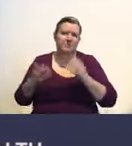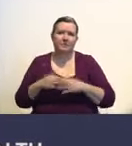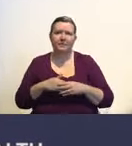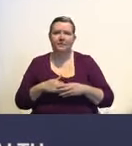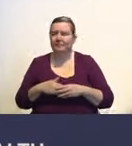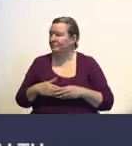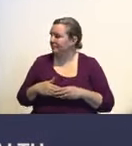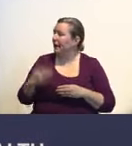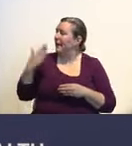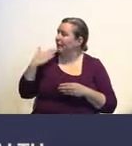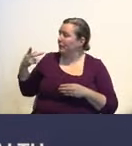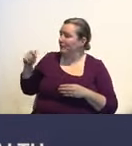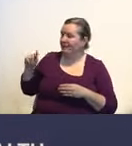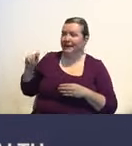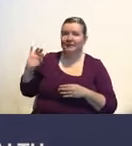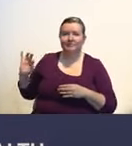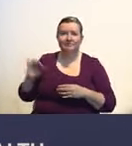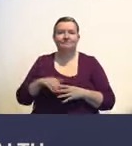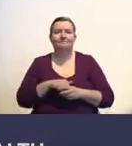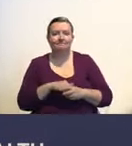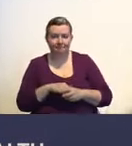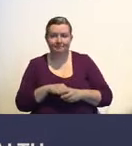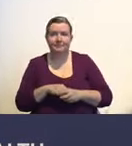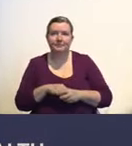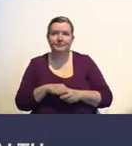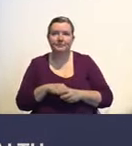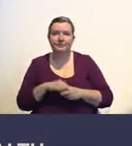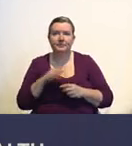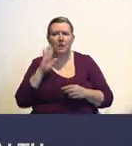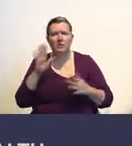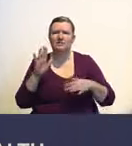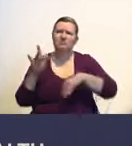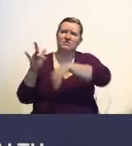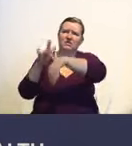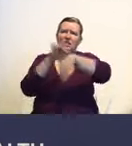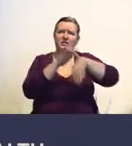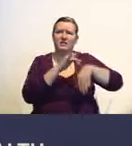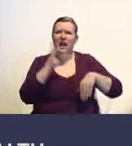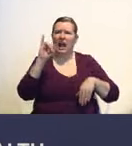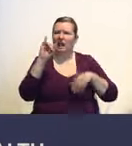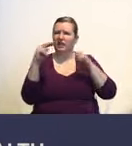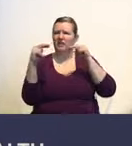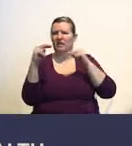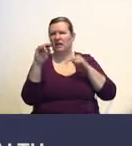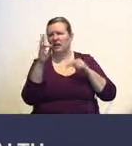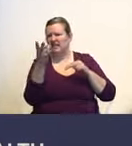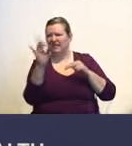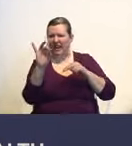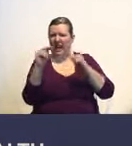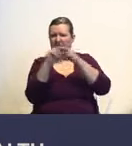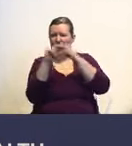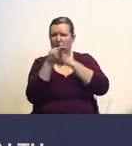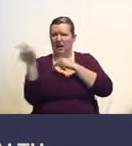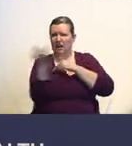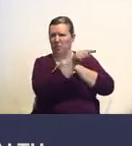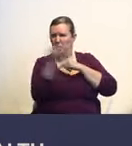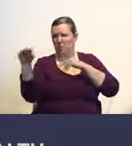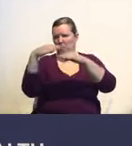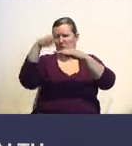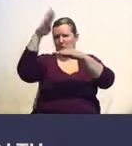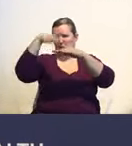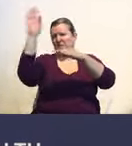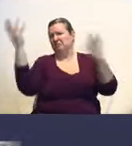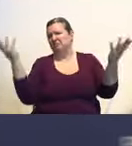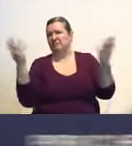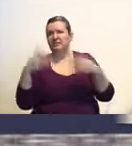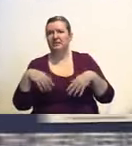a sort of I-78 up, highest accumulation at this point? That's right. Right now, from north